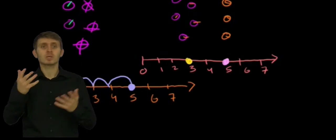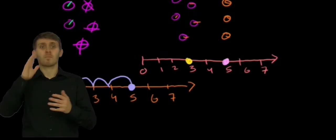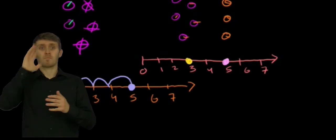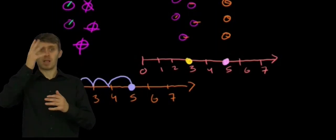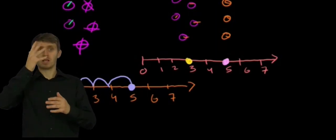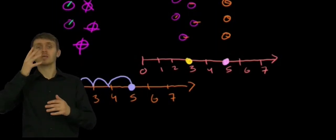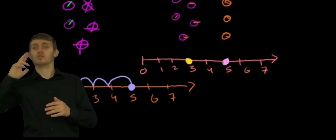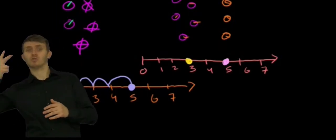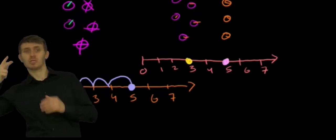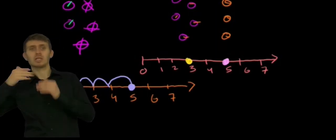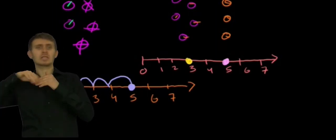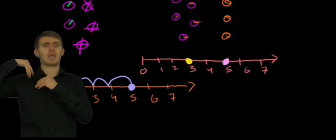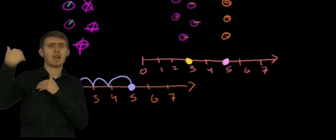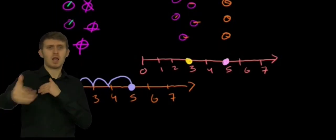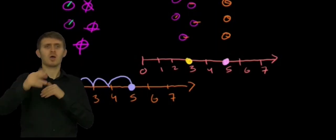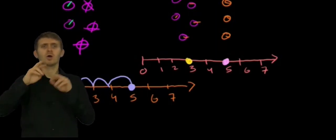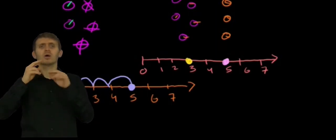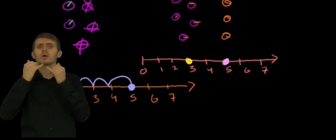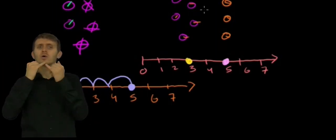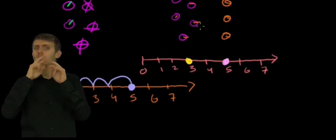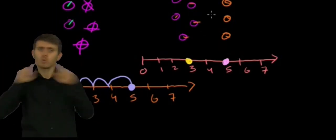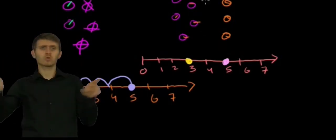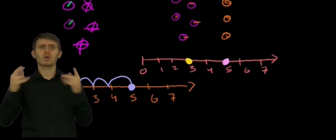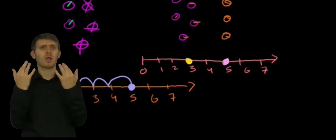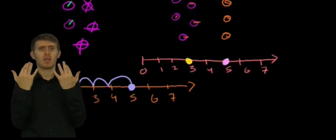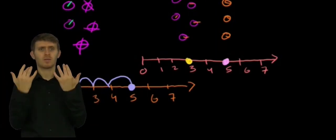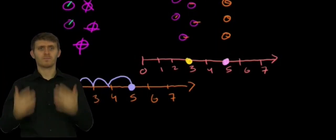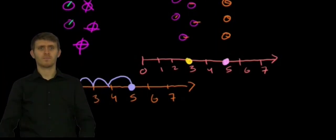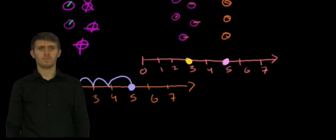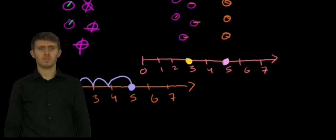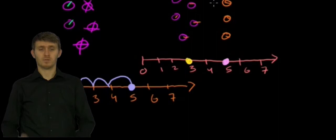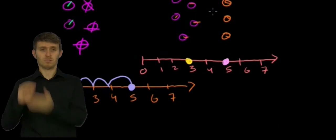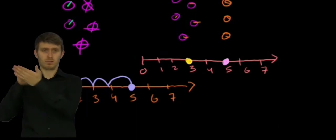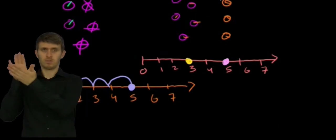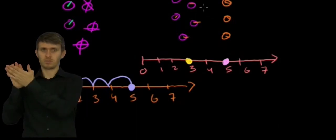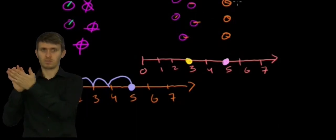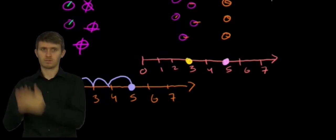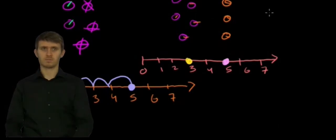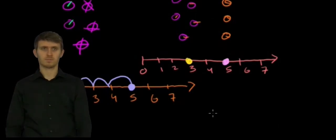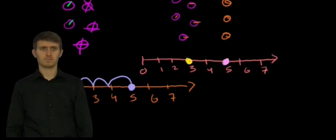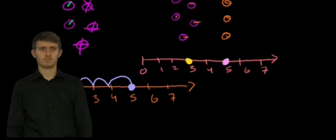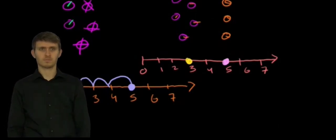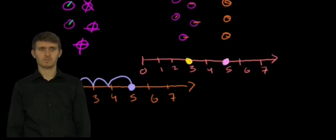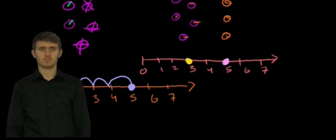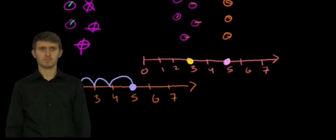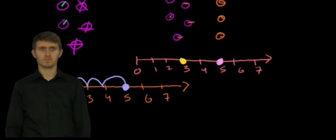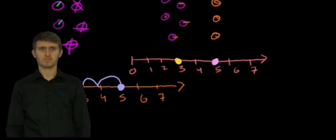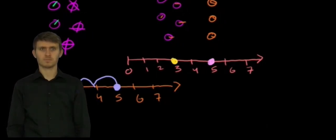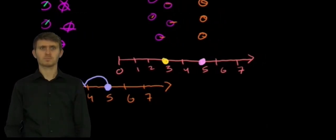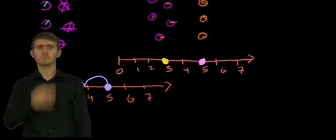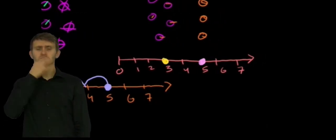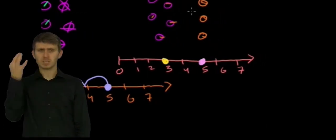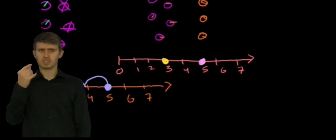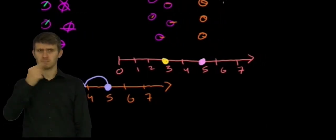this way of thinking about 5 minus 3, you're saying, how far, what is the difference? Let me write that down. Here